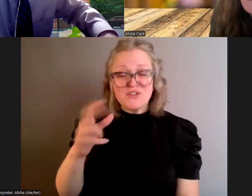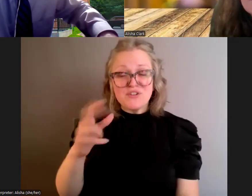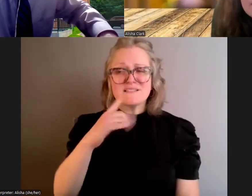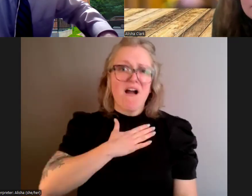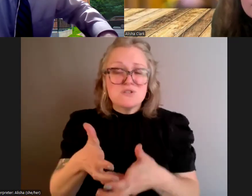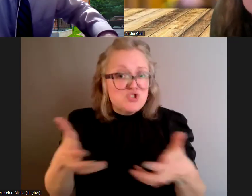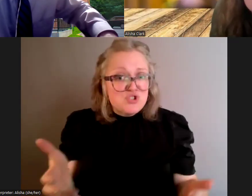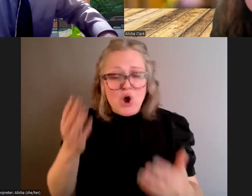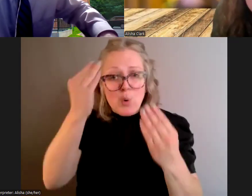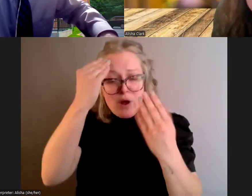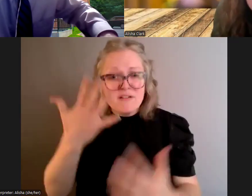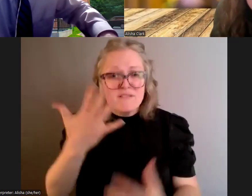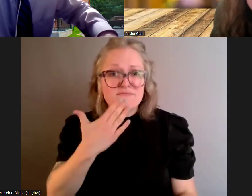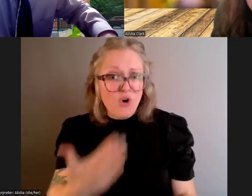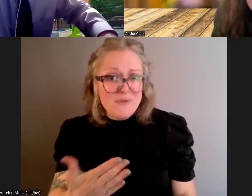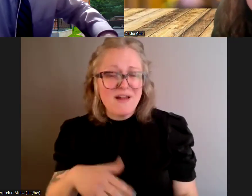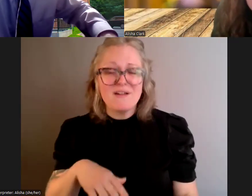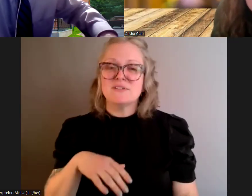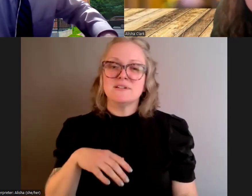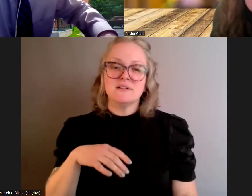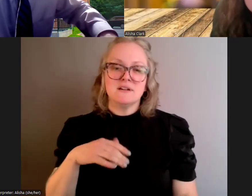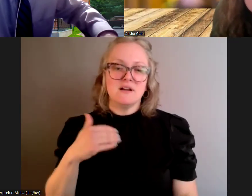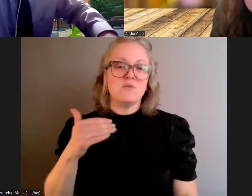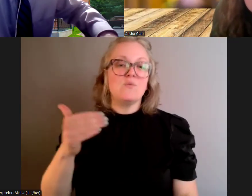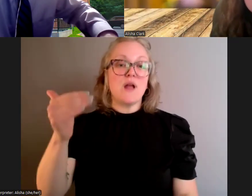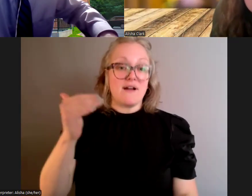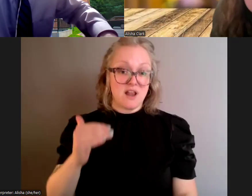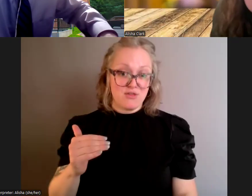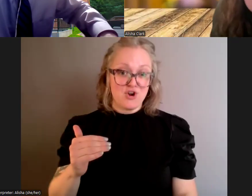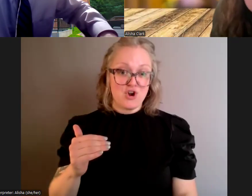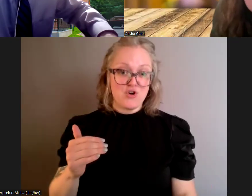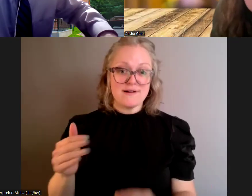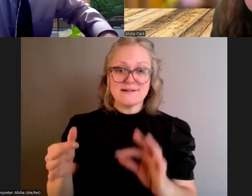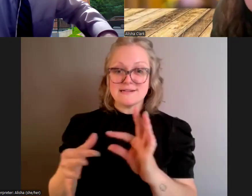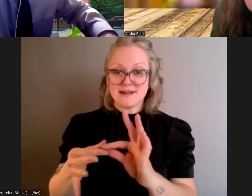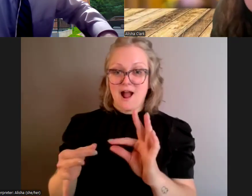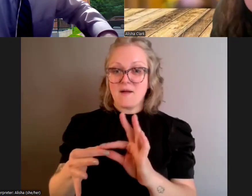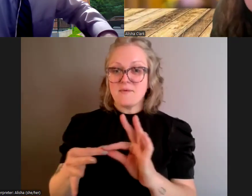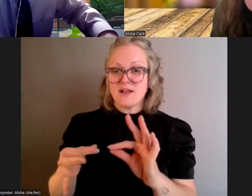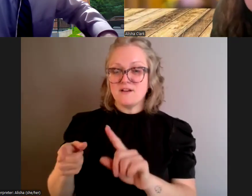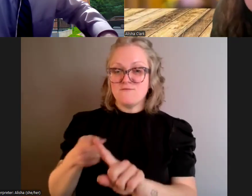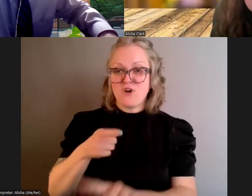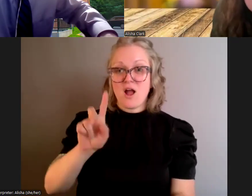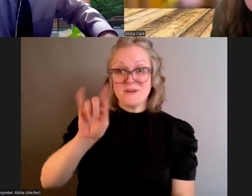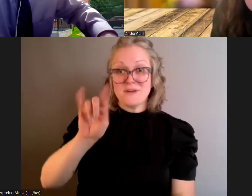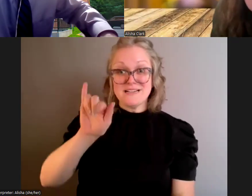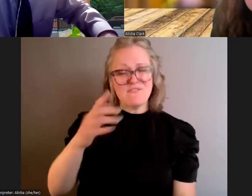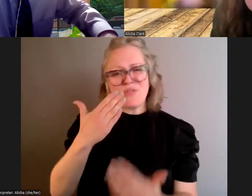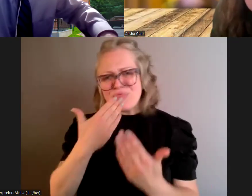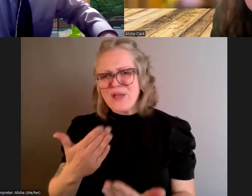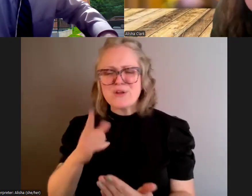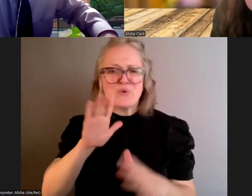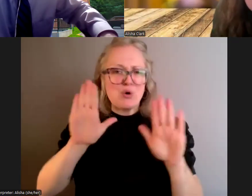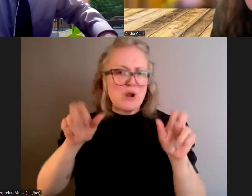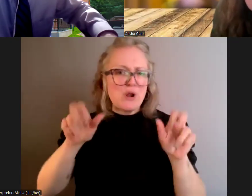informative. We have another comment from David. Thank you for such a great opportunity for